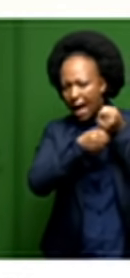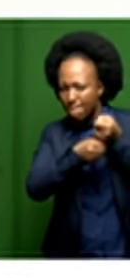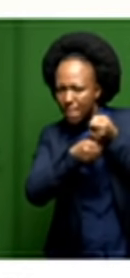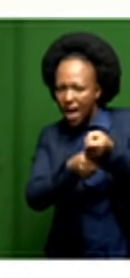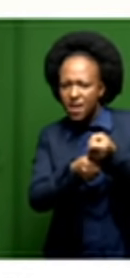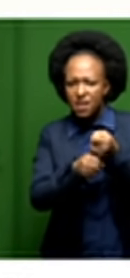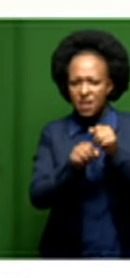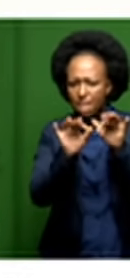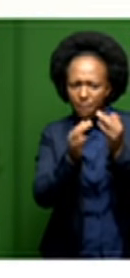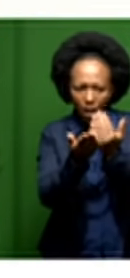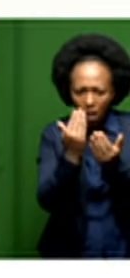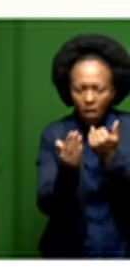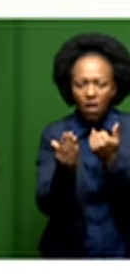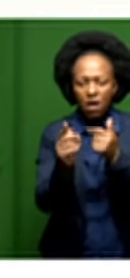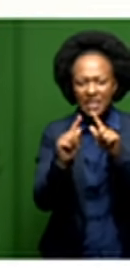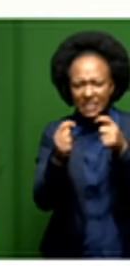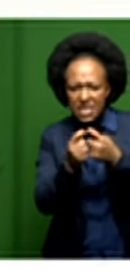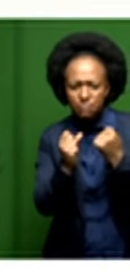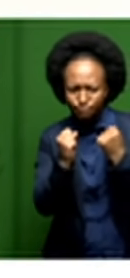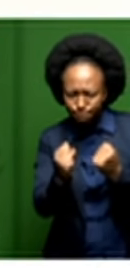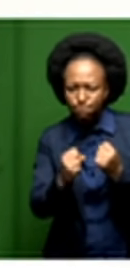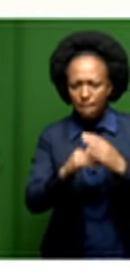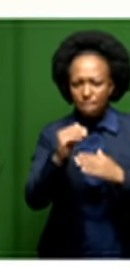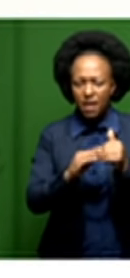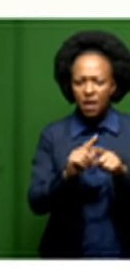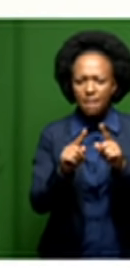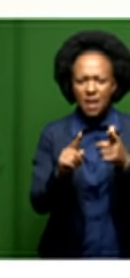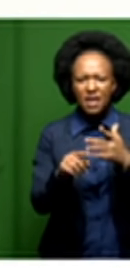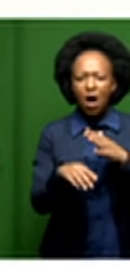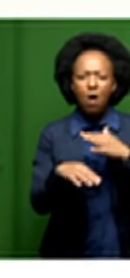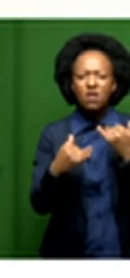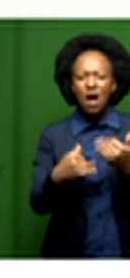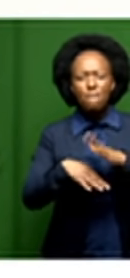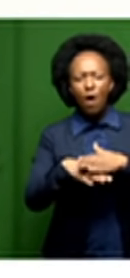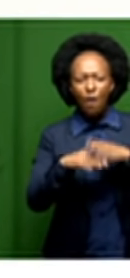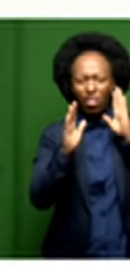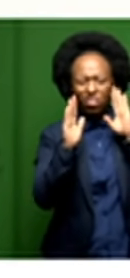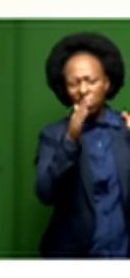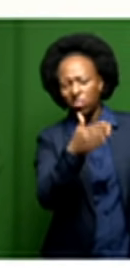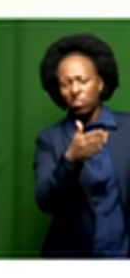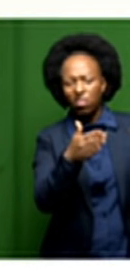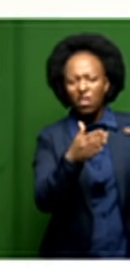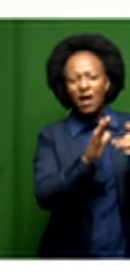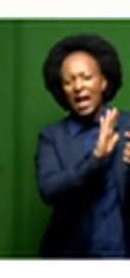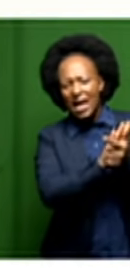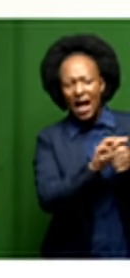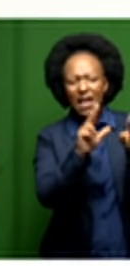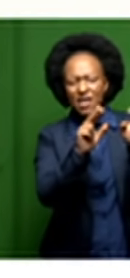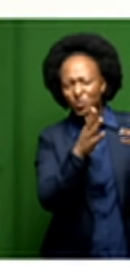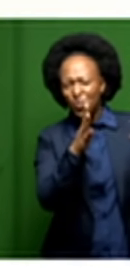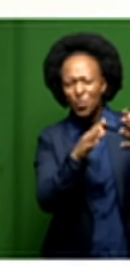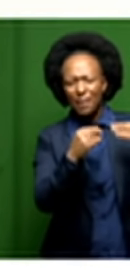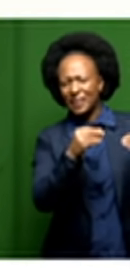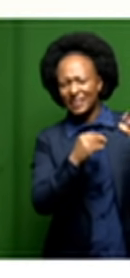build a strong team for their election campaigns, they might also be bogged on dealing with legal issues,